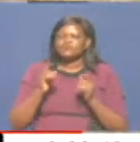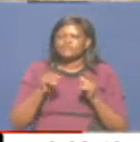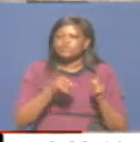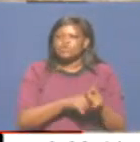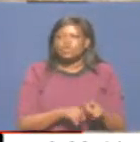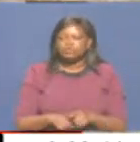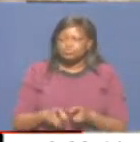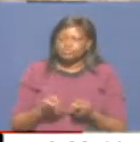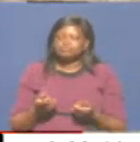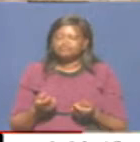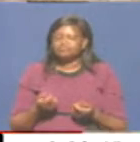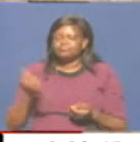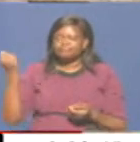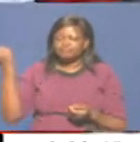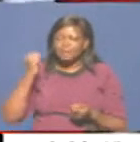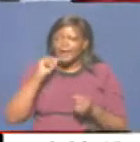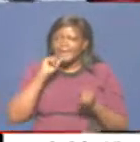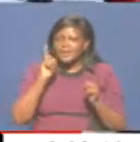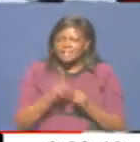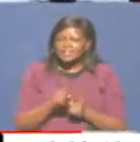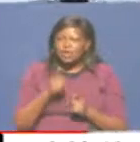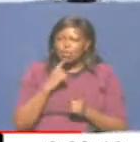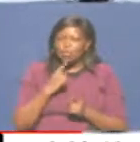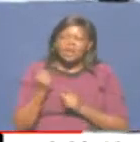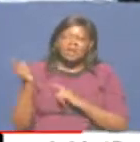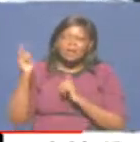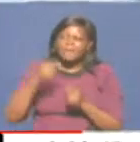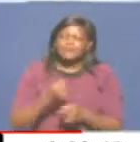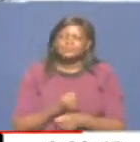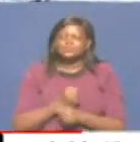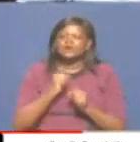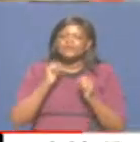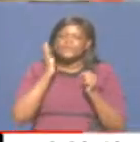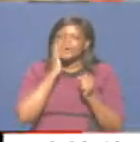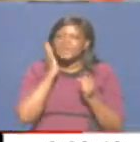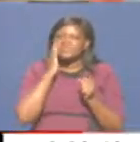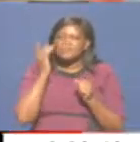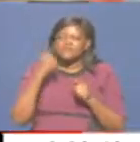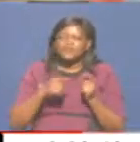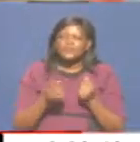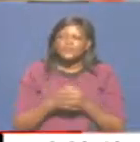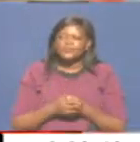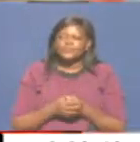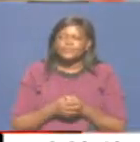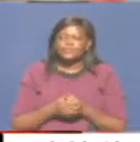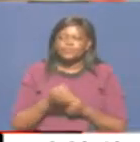the knife against his brother, who had come to save their mother from his wrath. Ilikuwa saa tisa usiku.